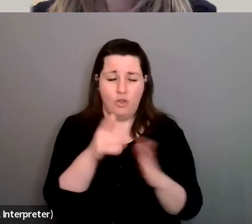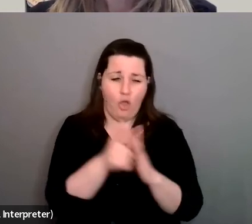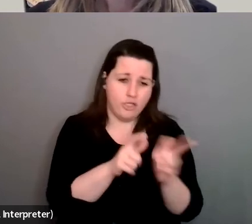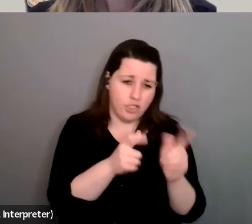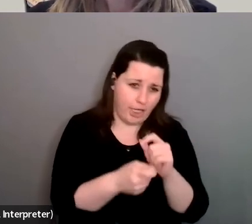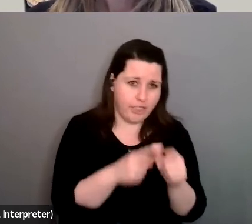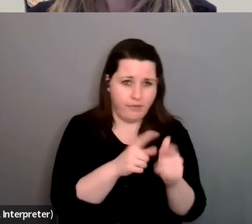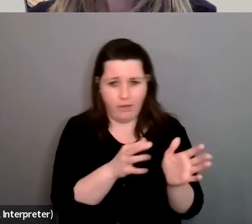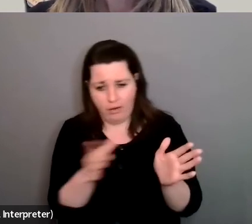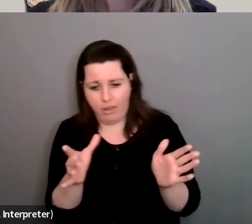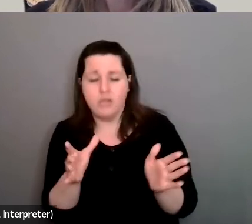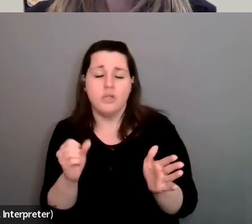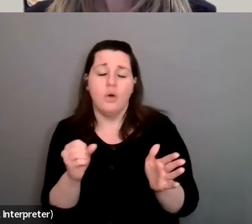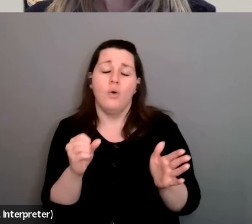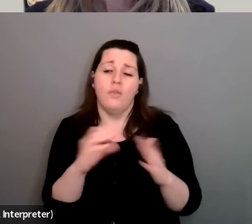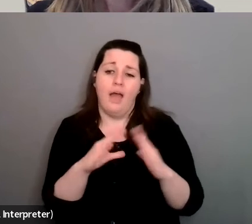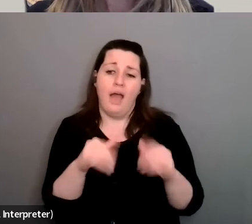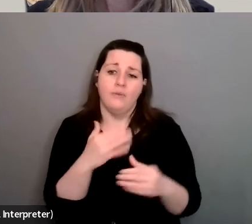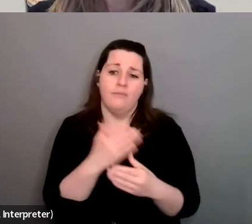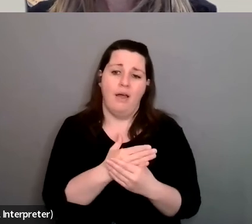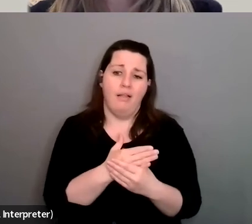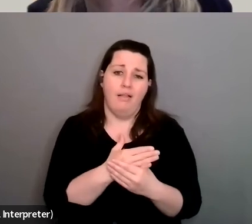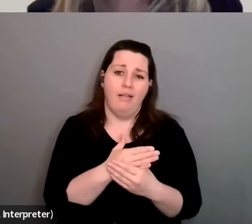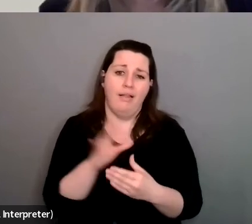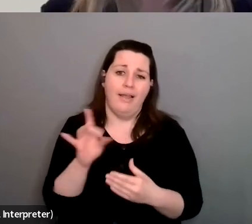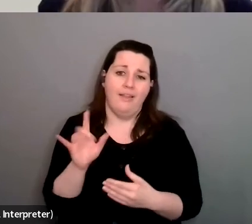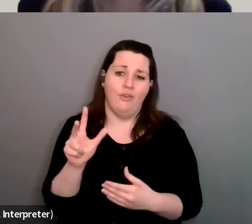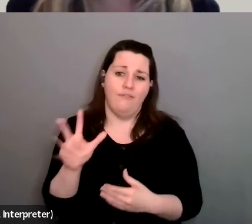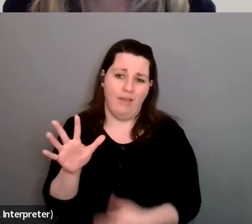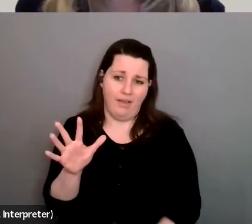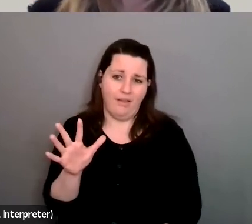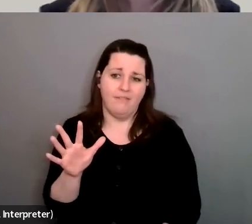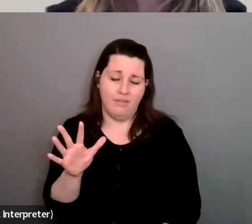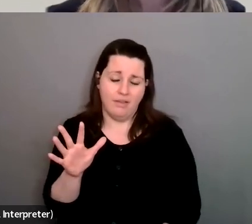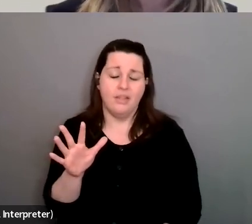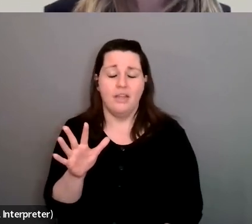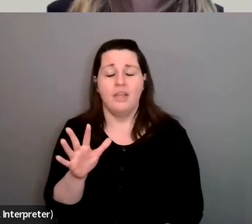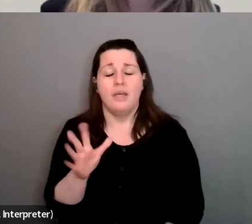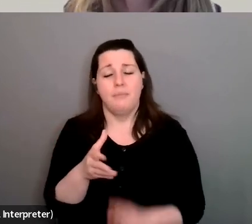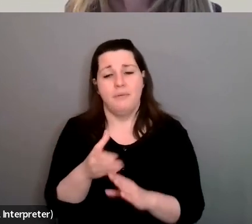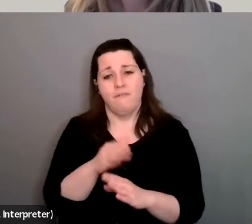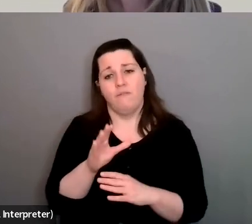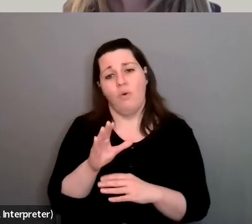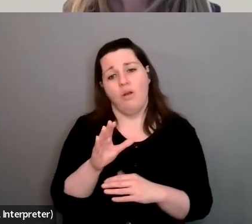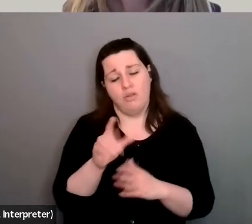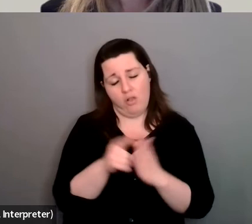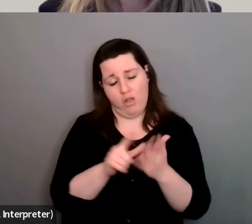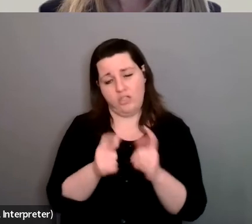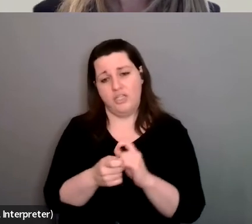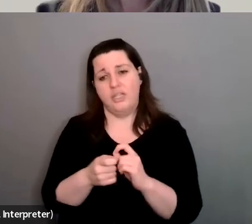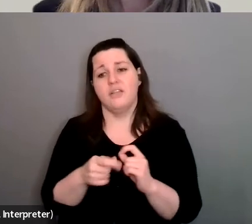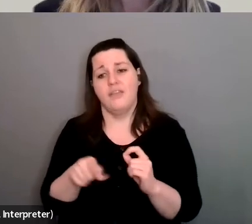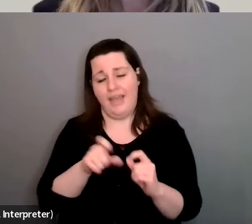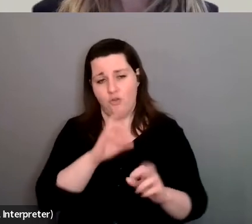that House file, Karen, you're going to have to help me on the number. 835. Prior to the Iowa law change. Yes. Prior to the law change, they did need to report it,